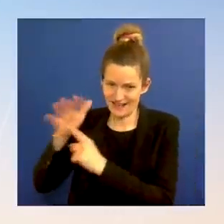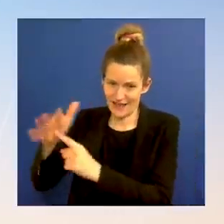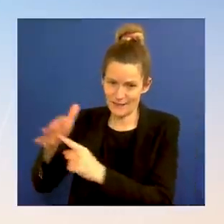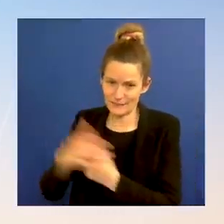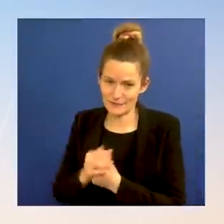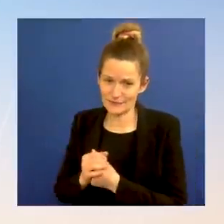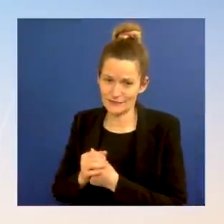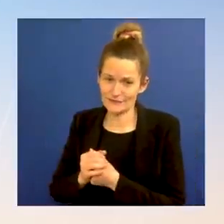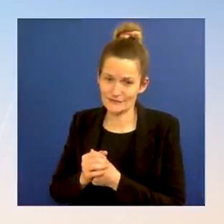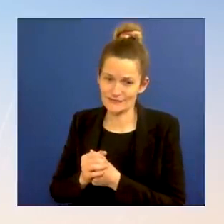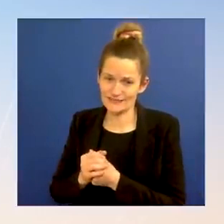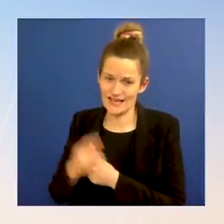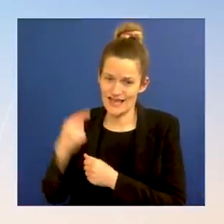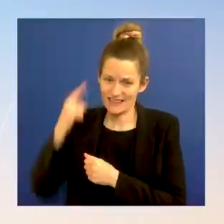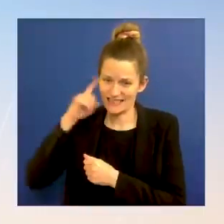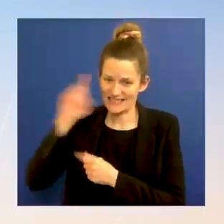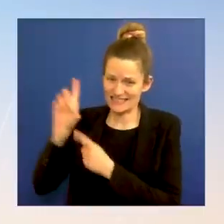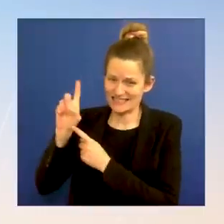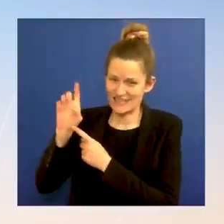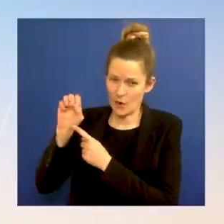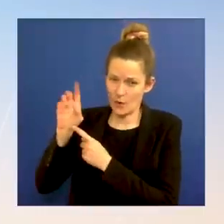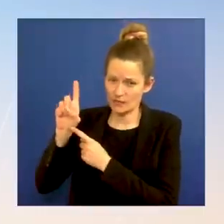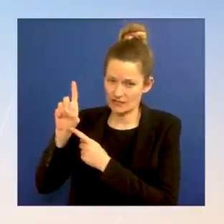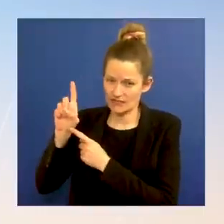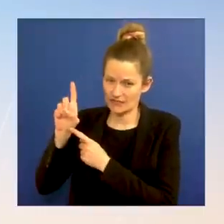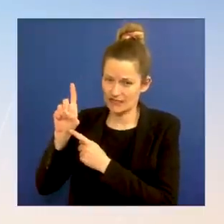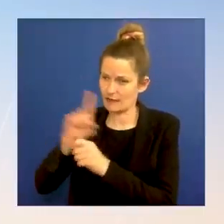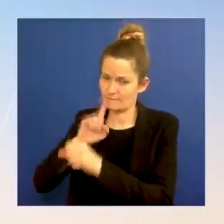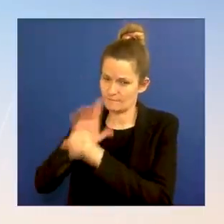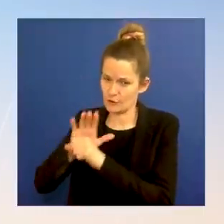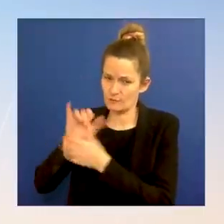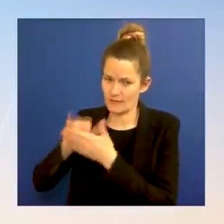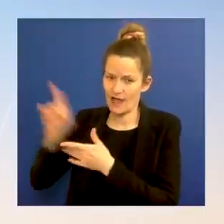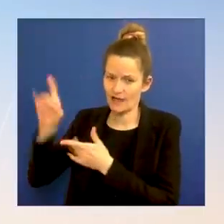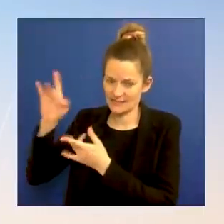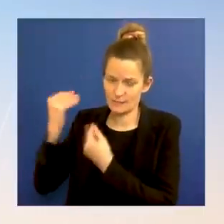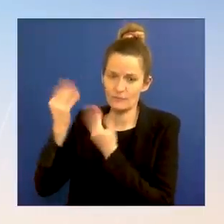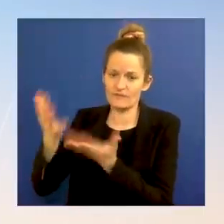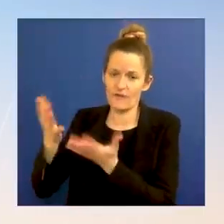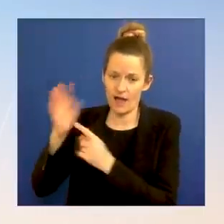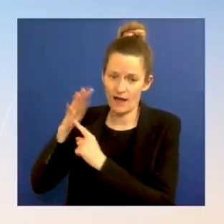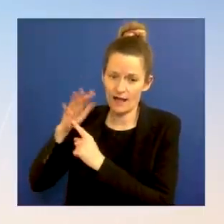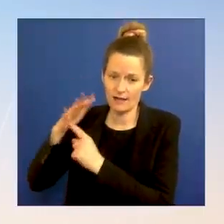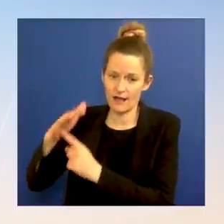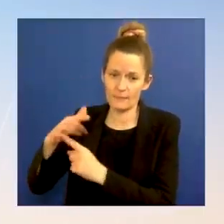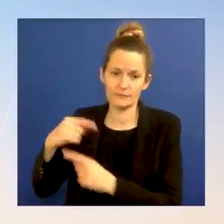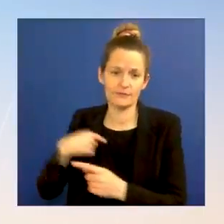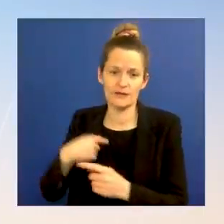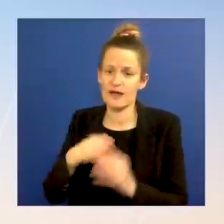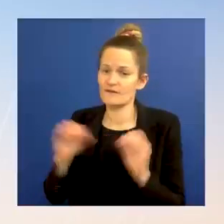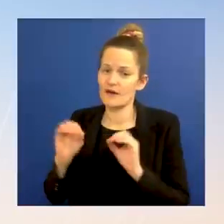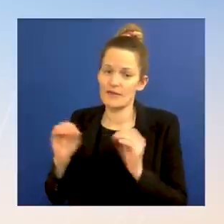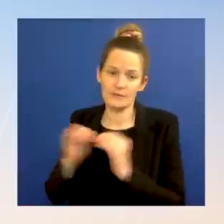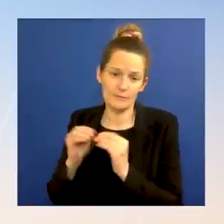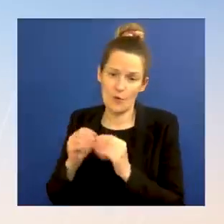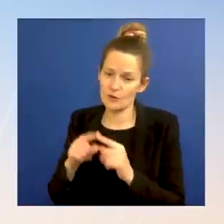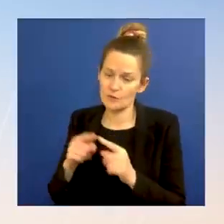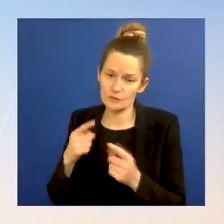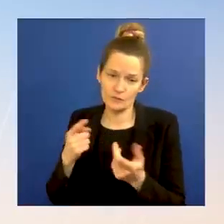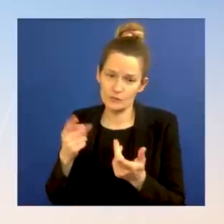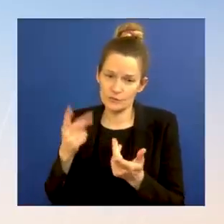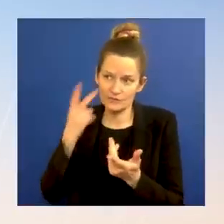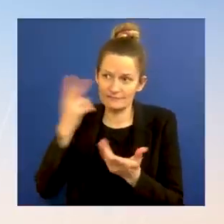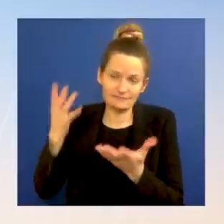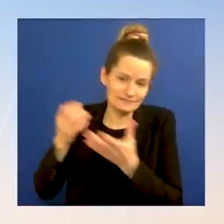or yesterday. But I don't have anything in addition to predict on that front. Okay. And on a different topic, Ron Klain